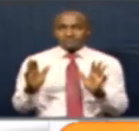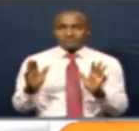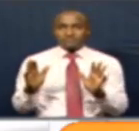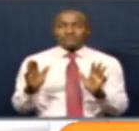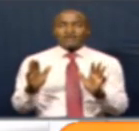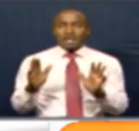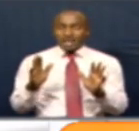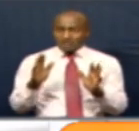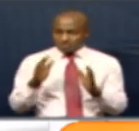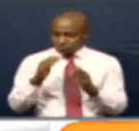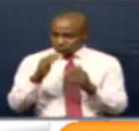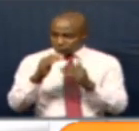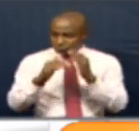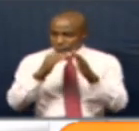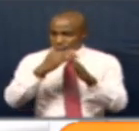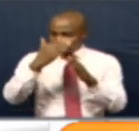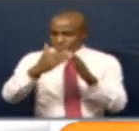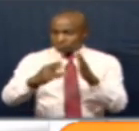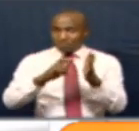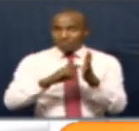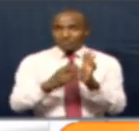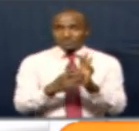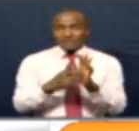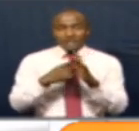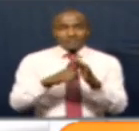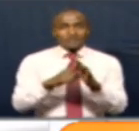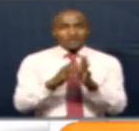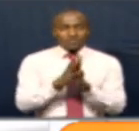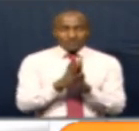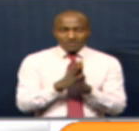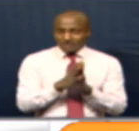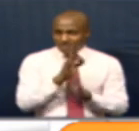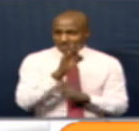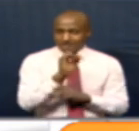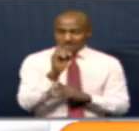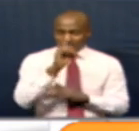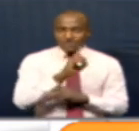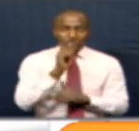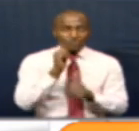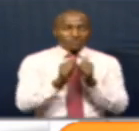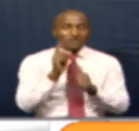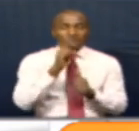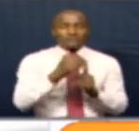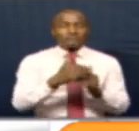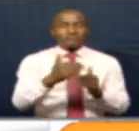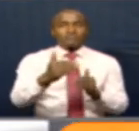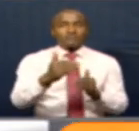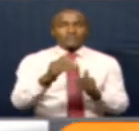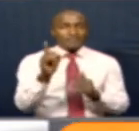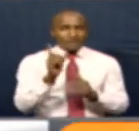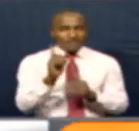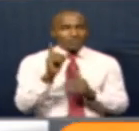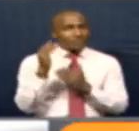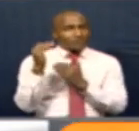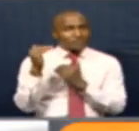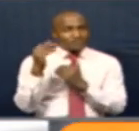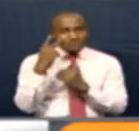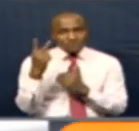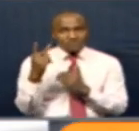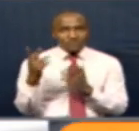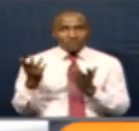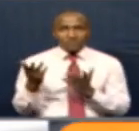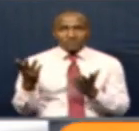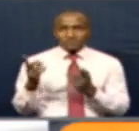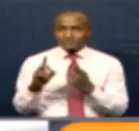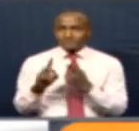end of this project, starting with the first 30 days that will lapse in a couple of weeks, what will Nairobians expect to see?